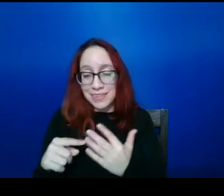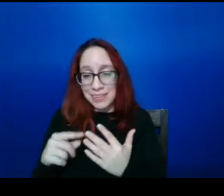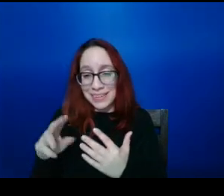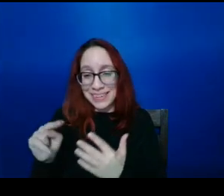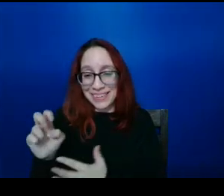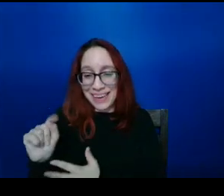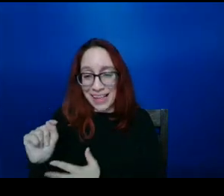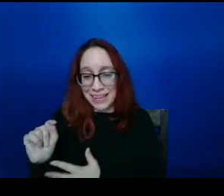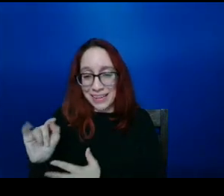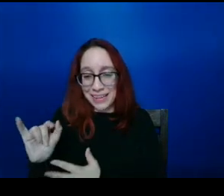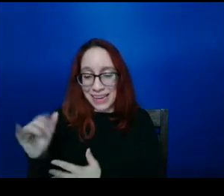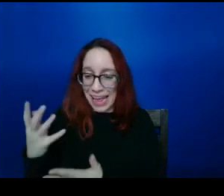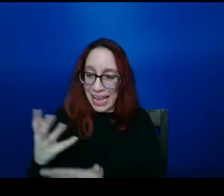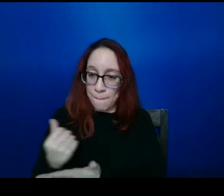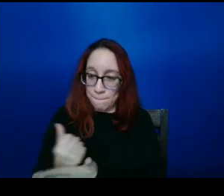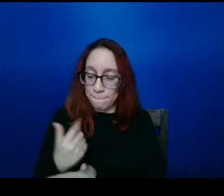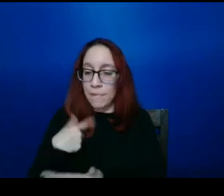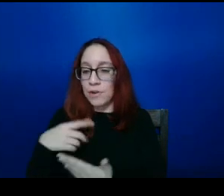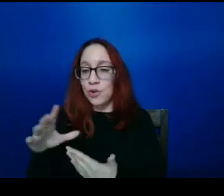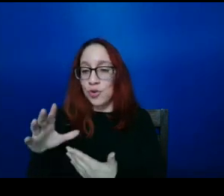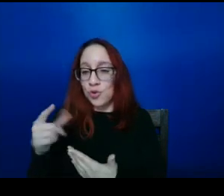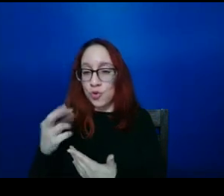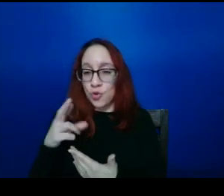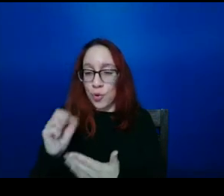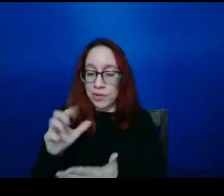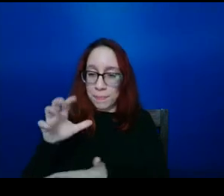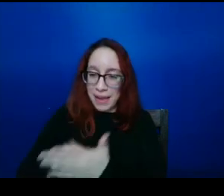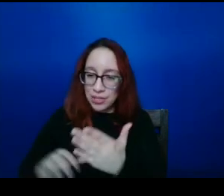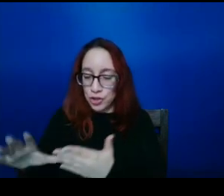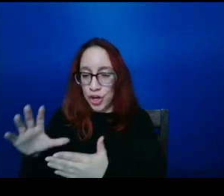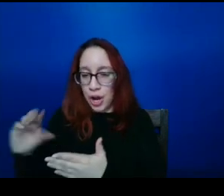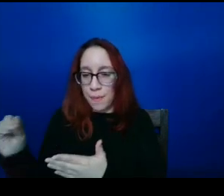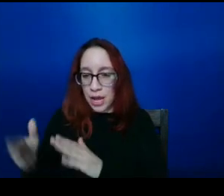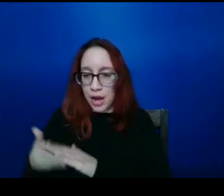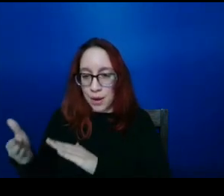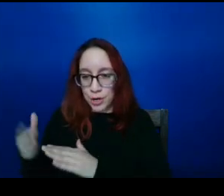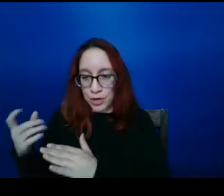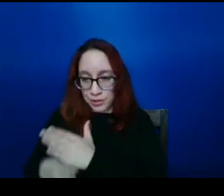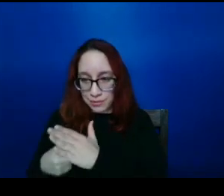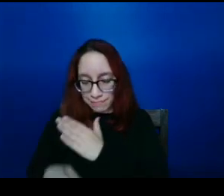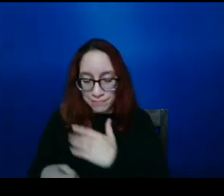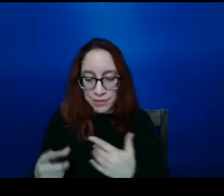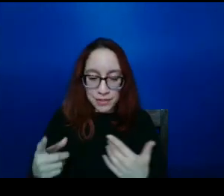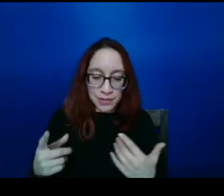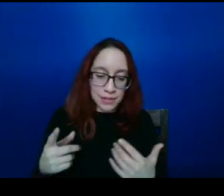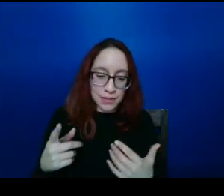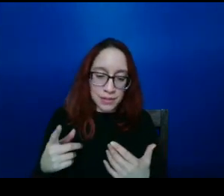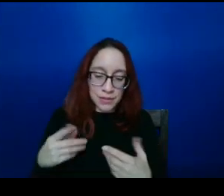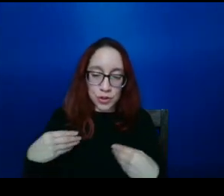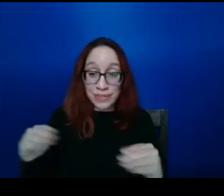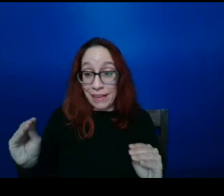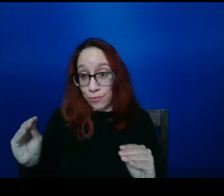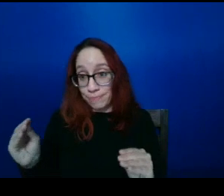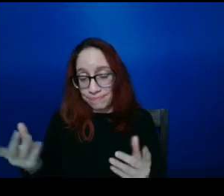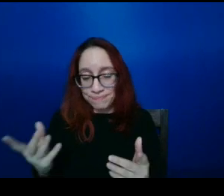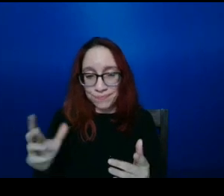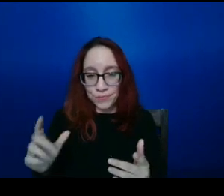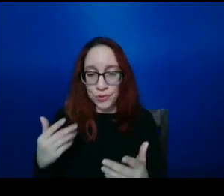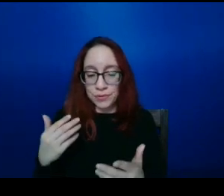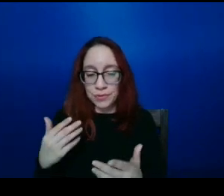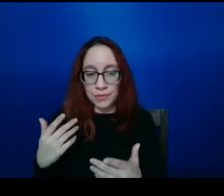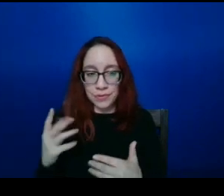income. This is going to be your gross revenue minus all your company's operating expenses, the cost of goods sold, and